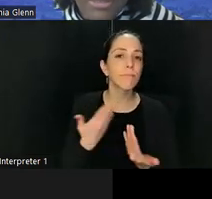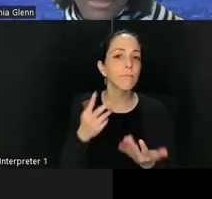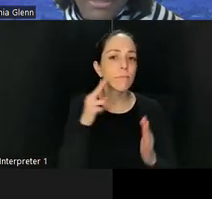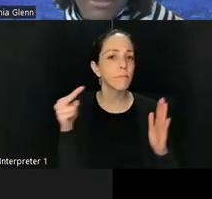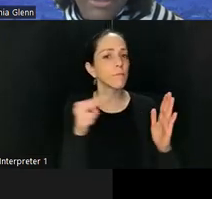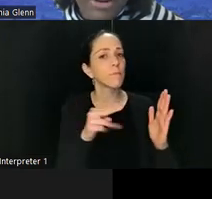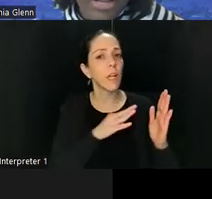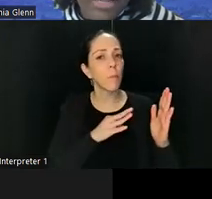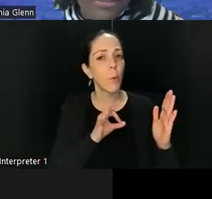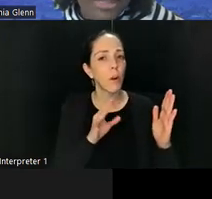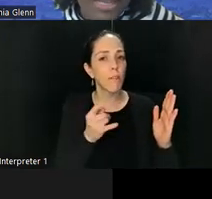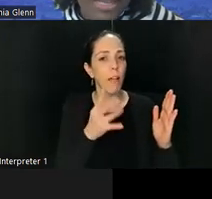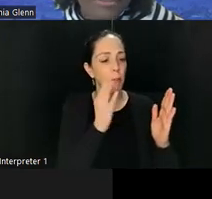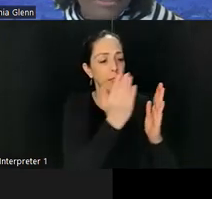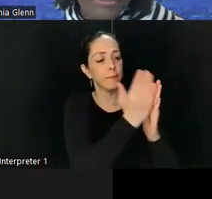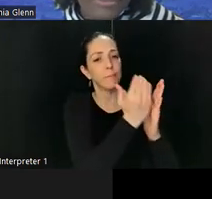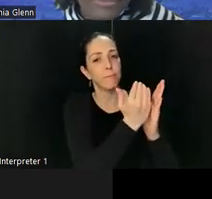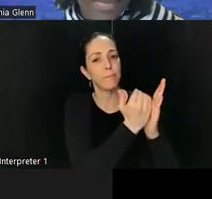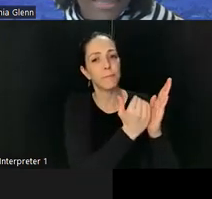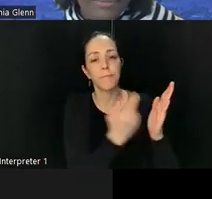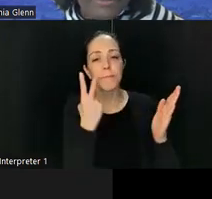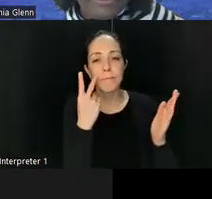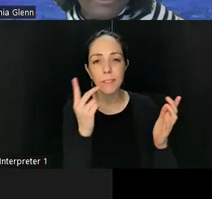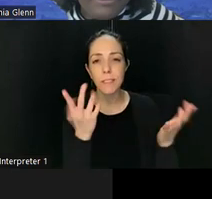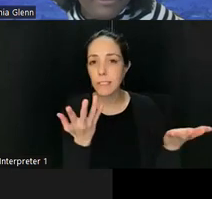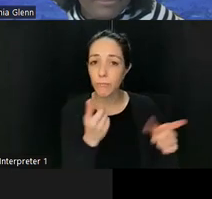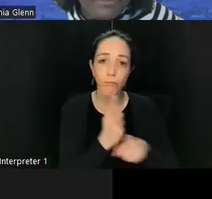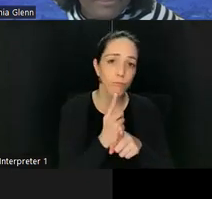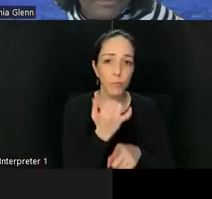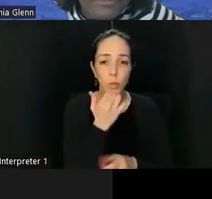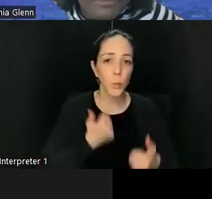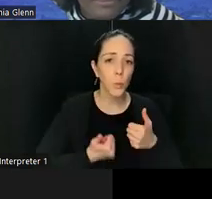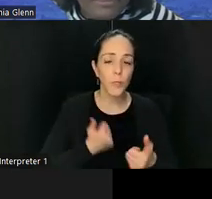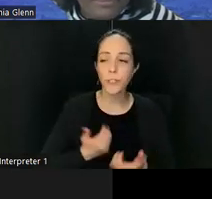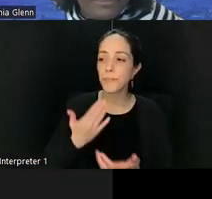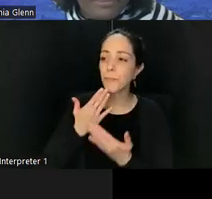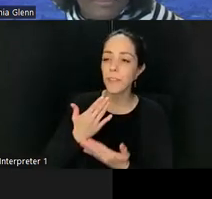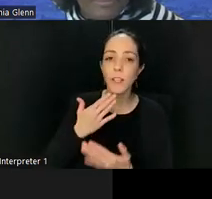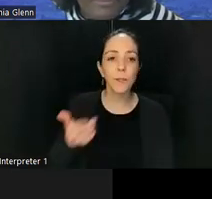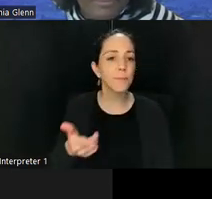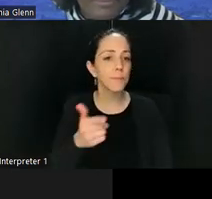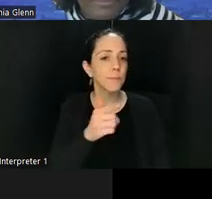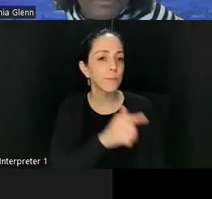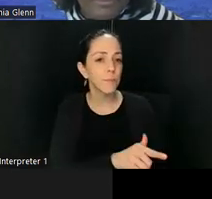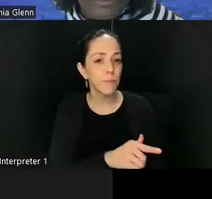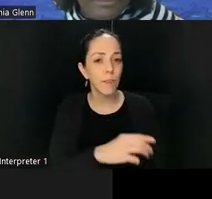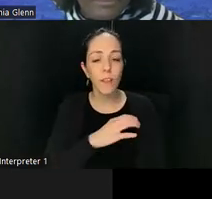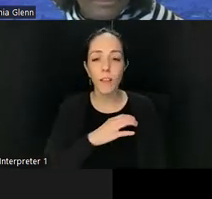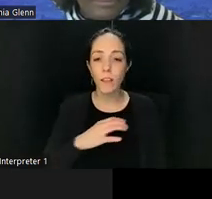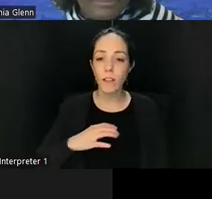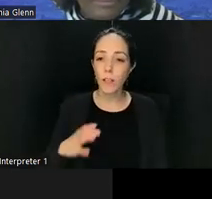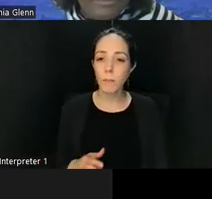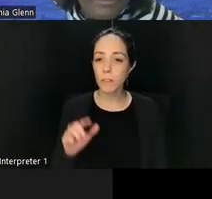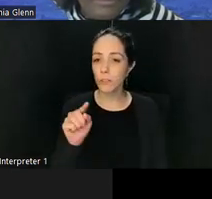board, figure out how to deal with that. Thanks. Thank you, Commissioner Sophia. Commissioner Tirsa, you did have your hand up at